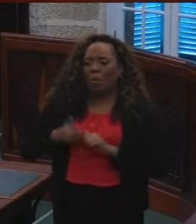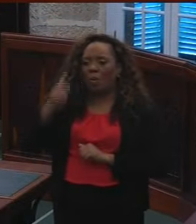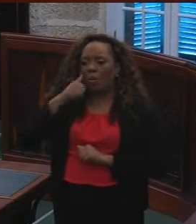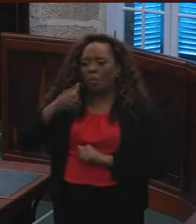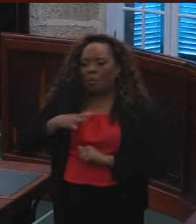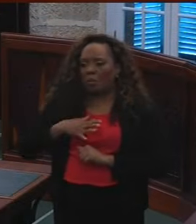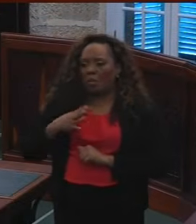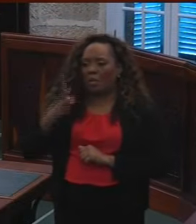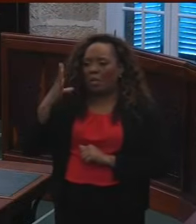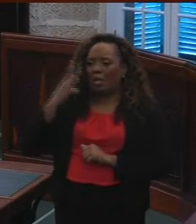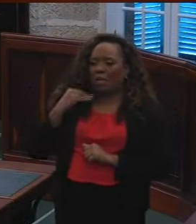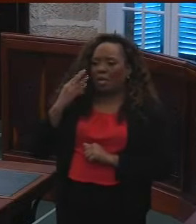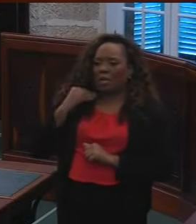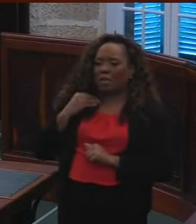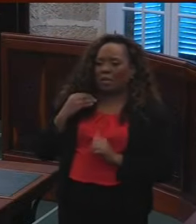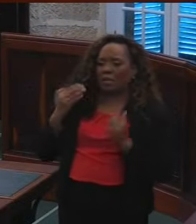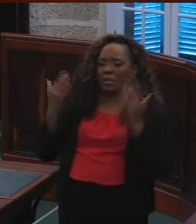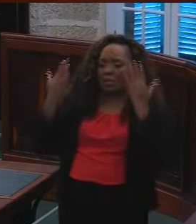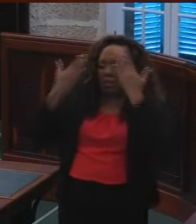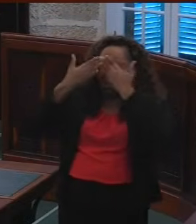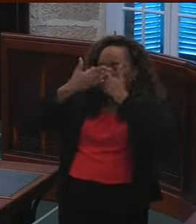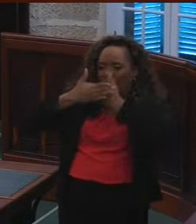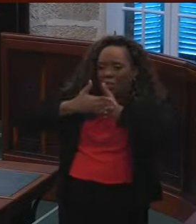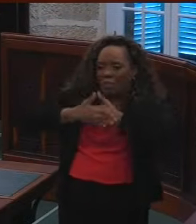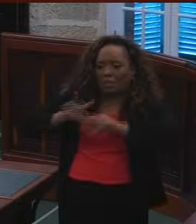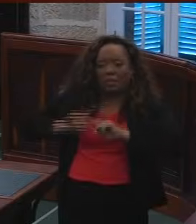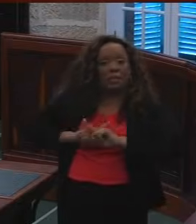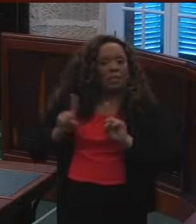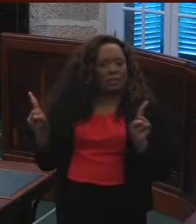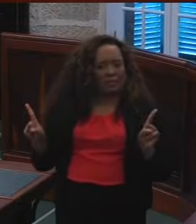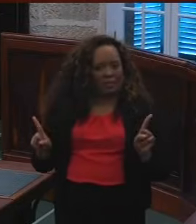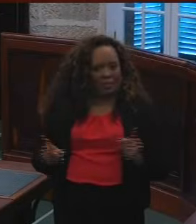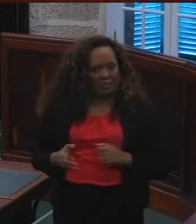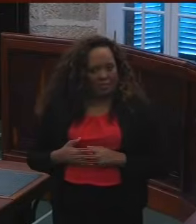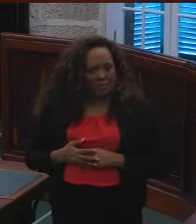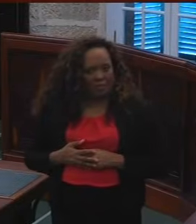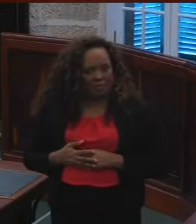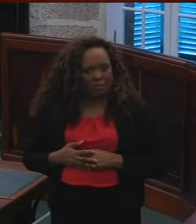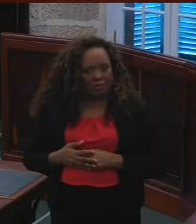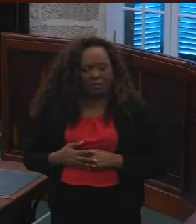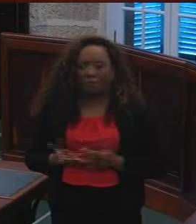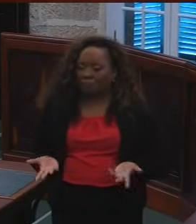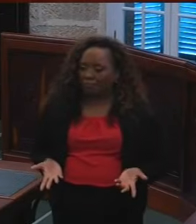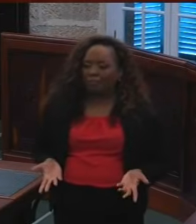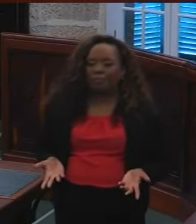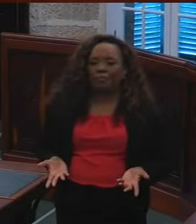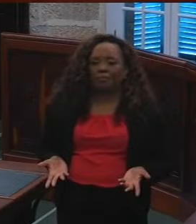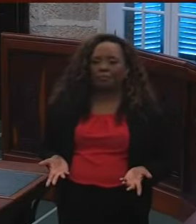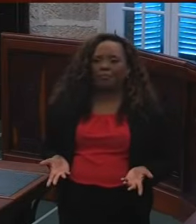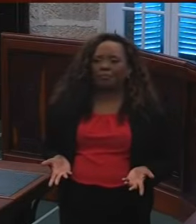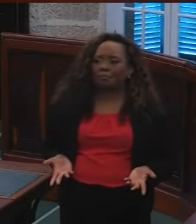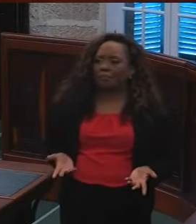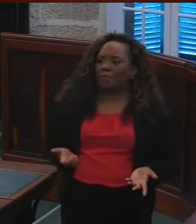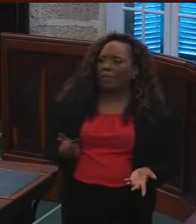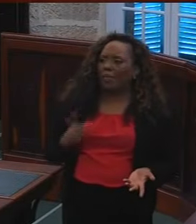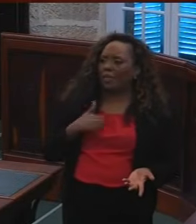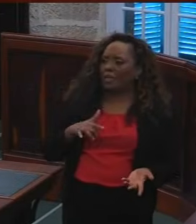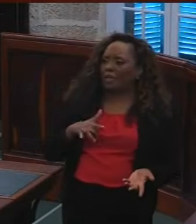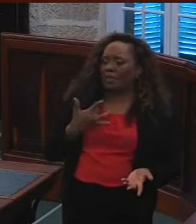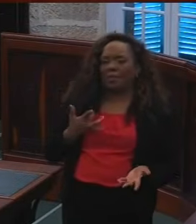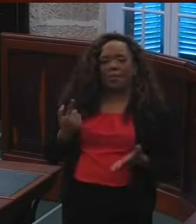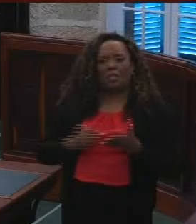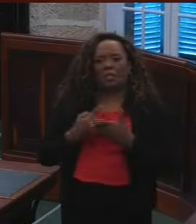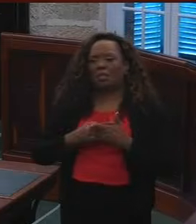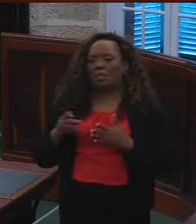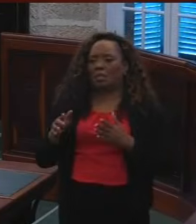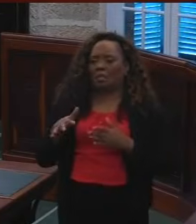darkness completely different from men, Mr. Speaker, sir. So I feel where there are areas where people are asked to catch a